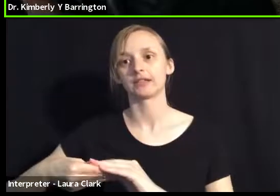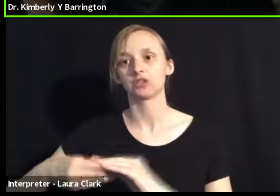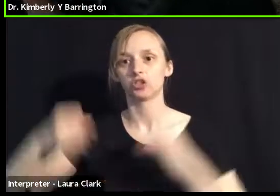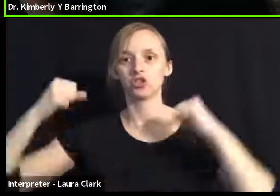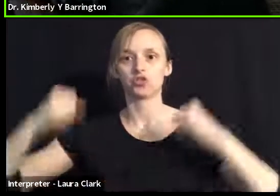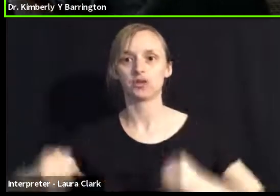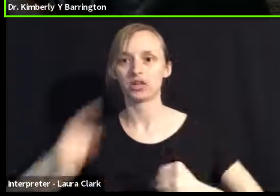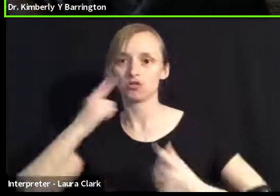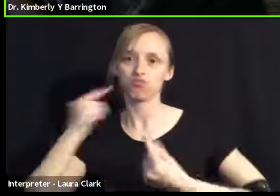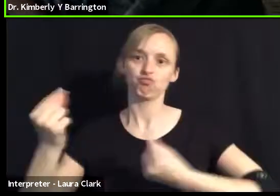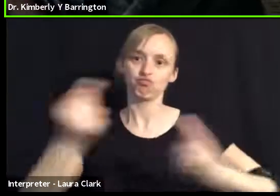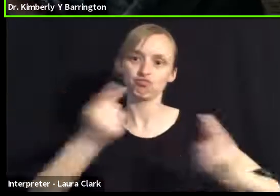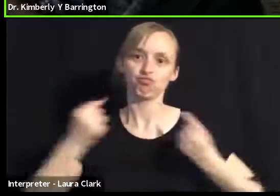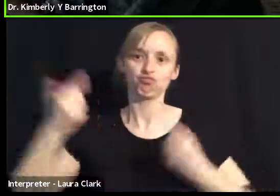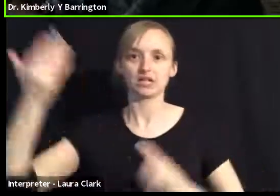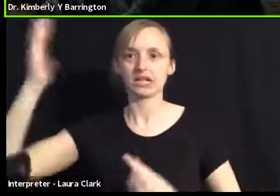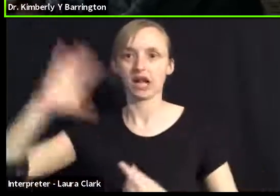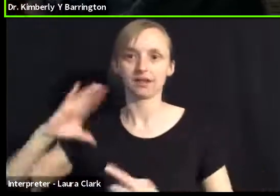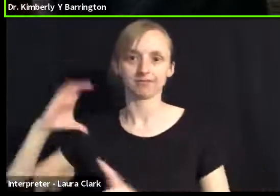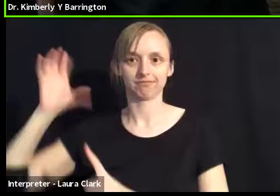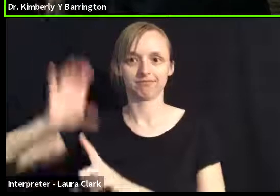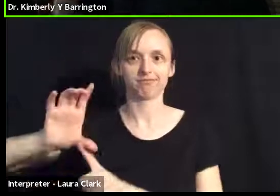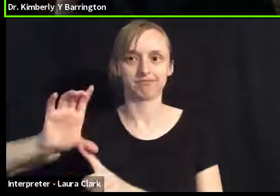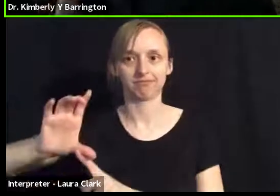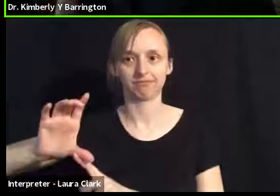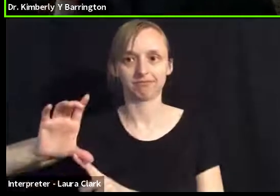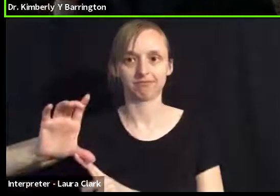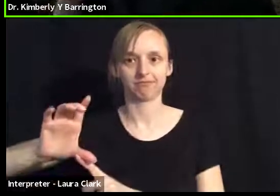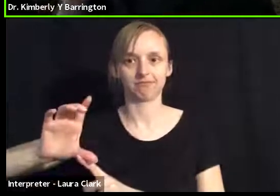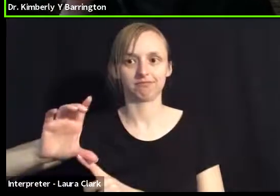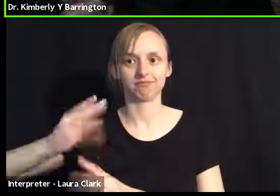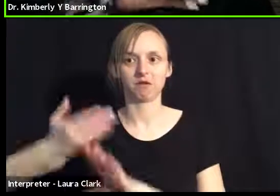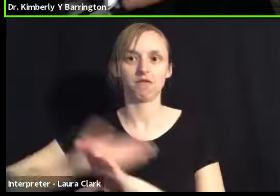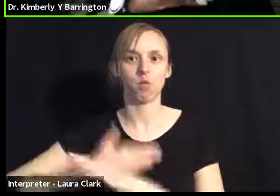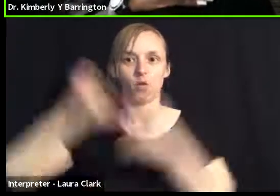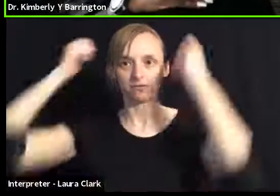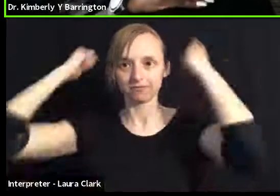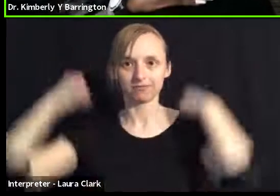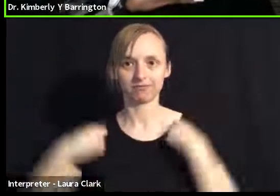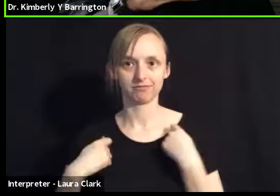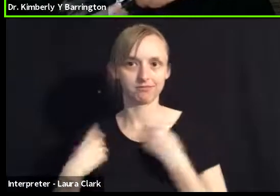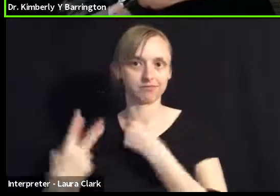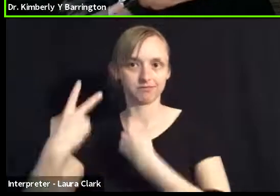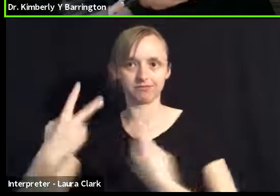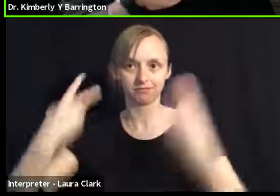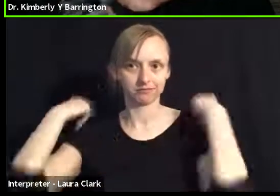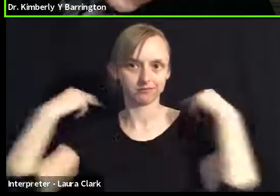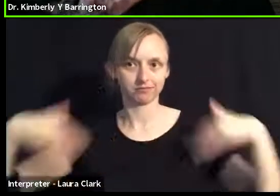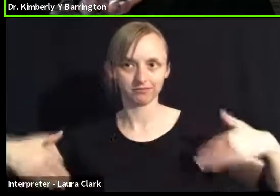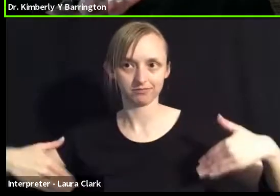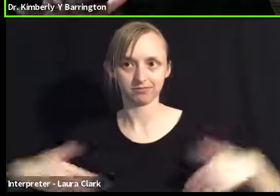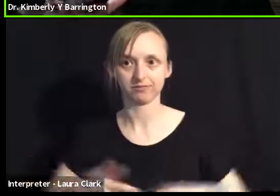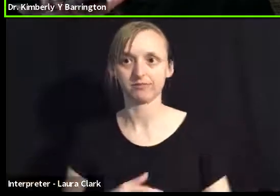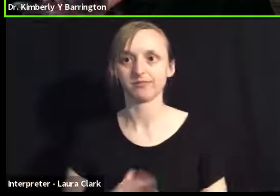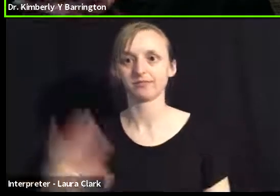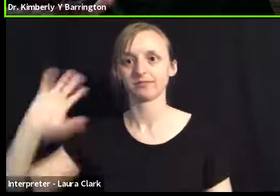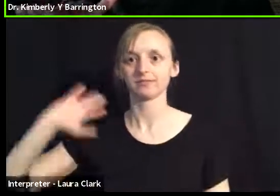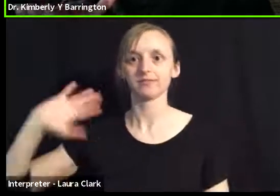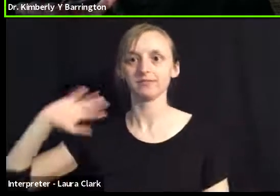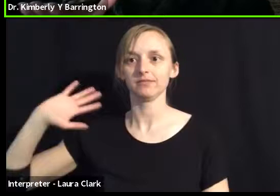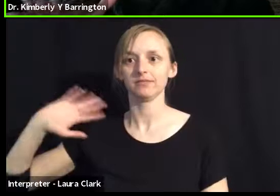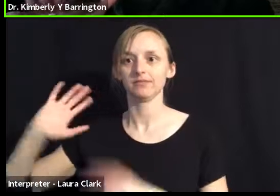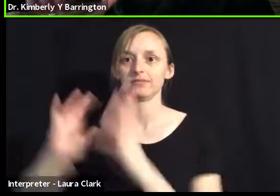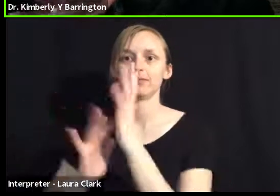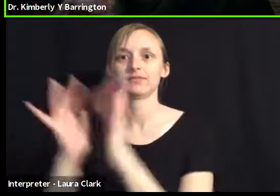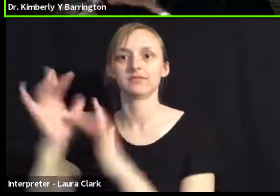things that God had called him to do. And so back in before Jesus